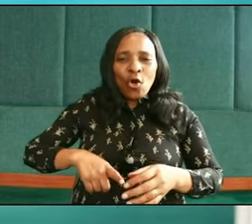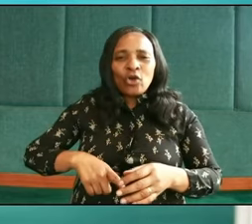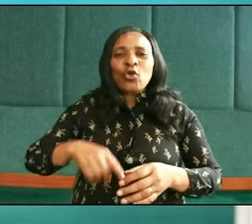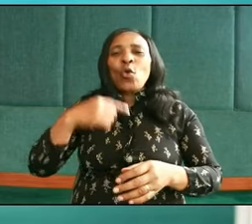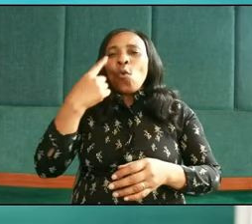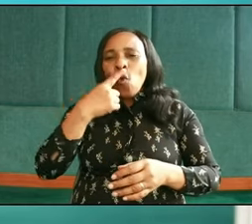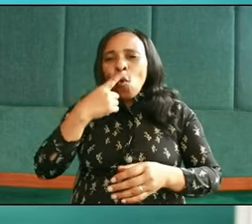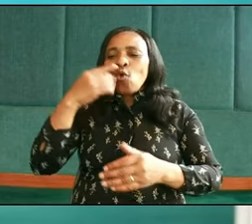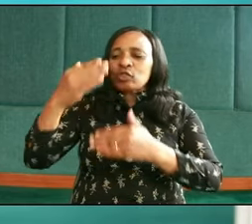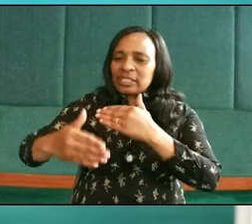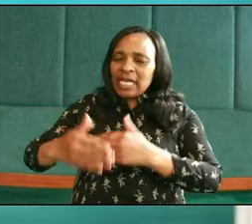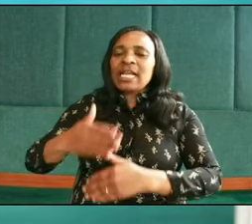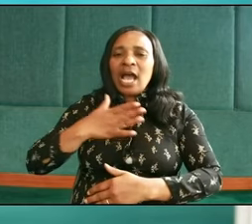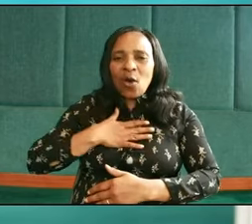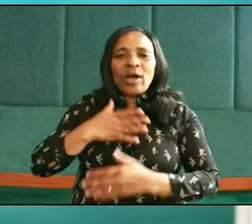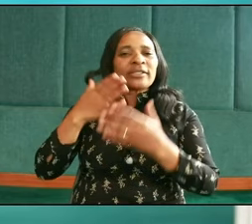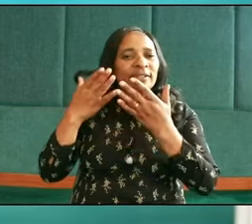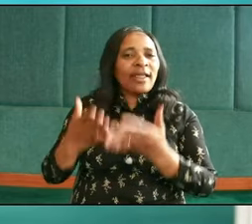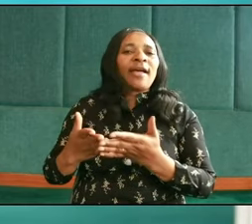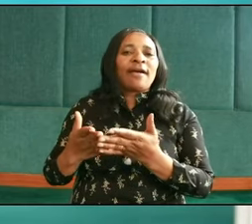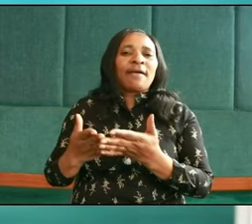on our side,